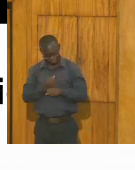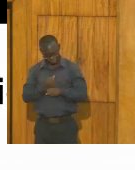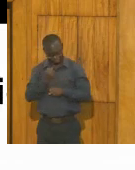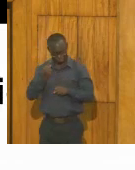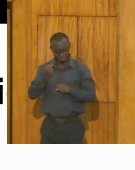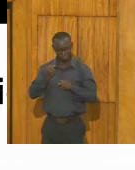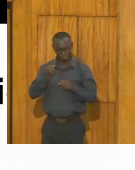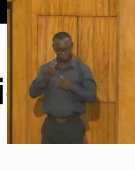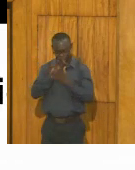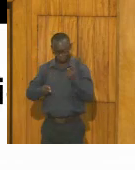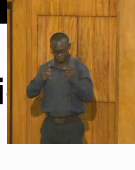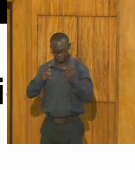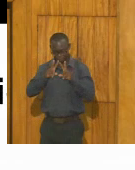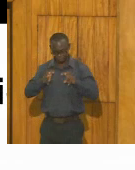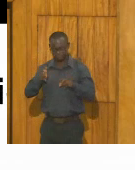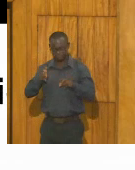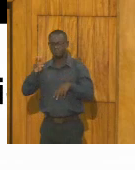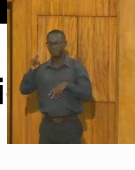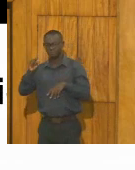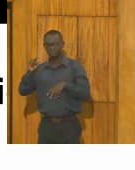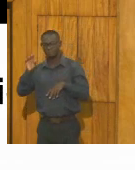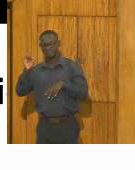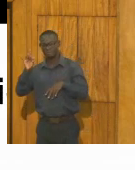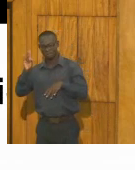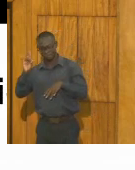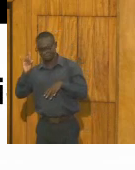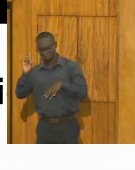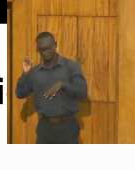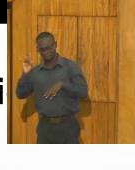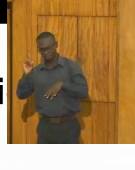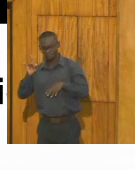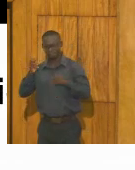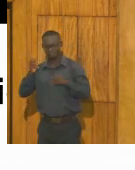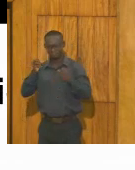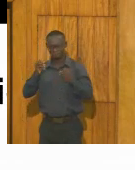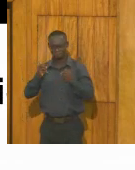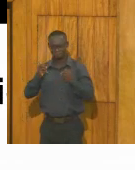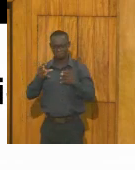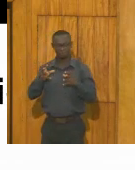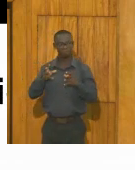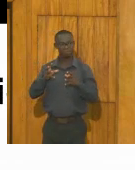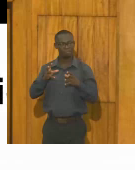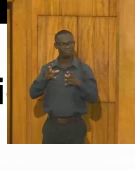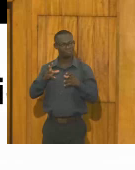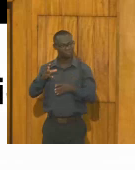testing. In 2018, there was formal adoption of